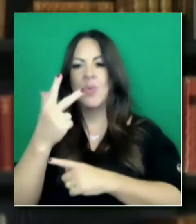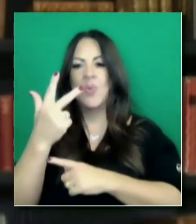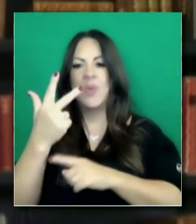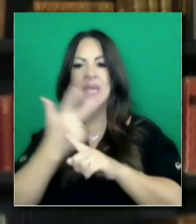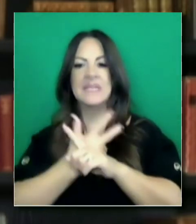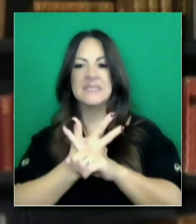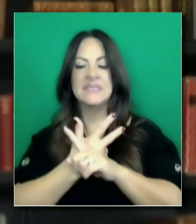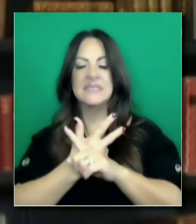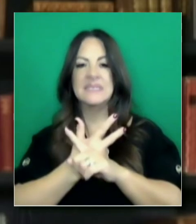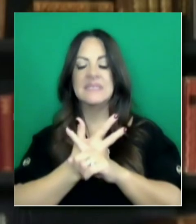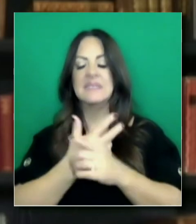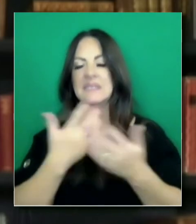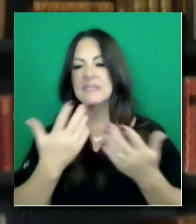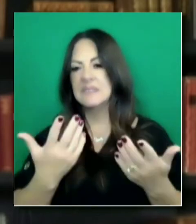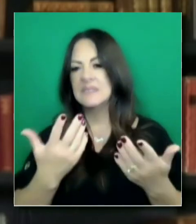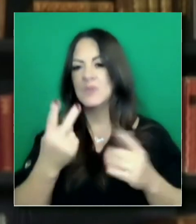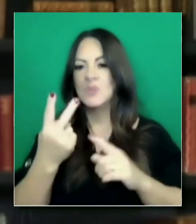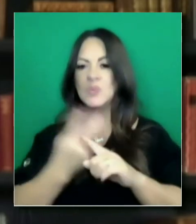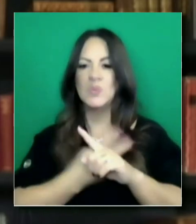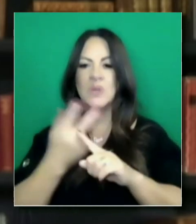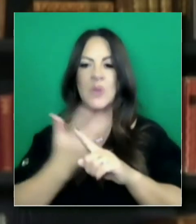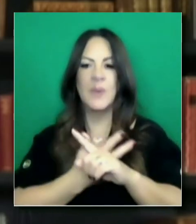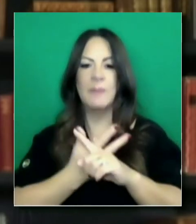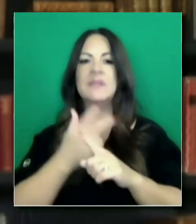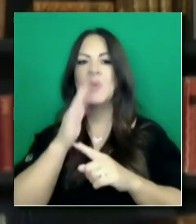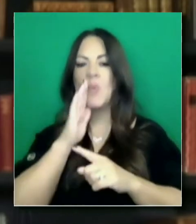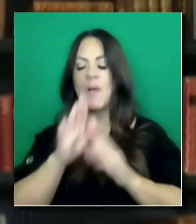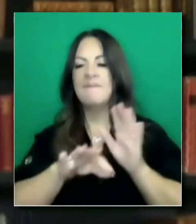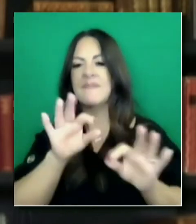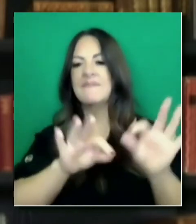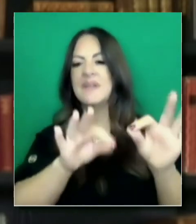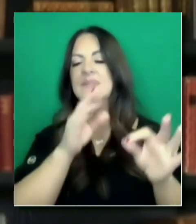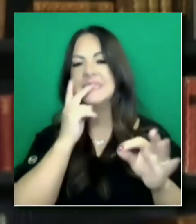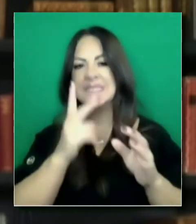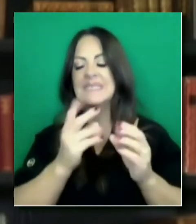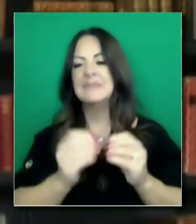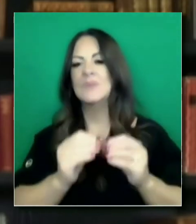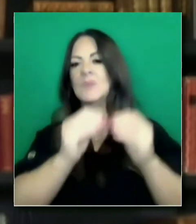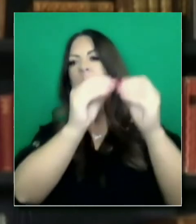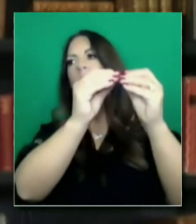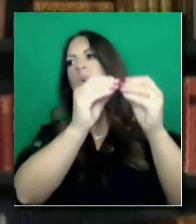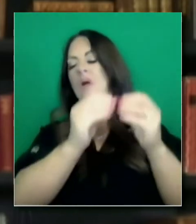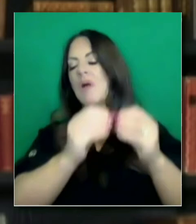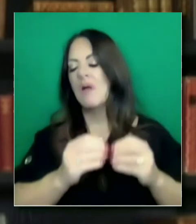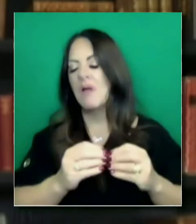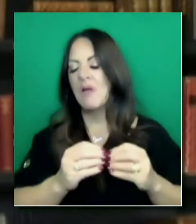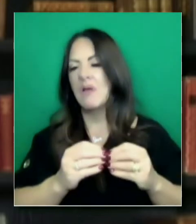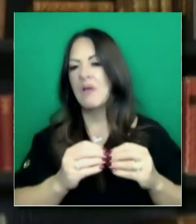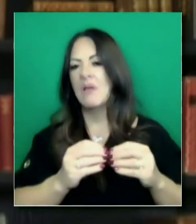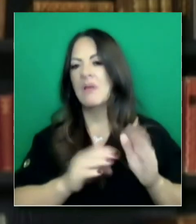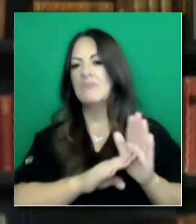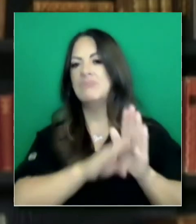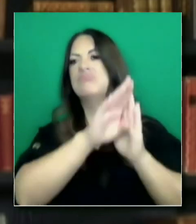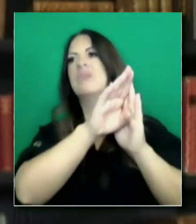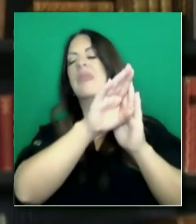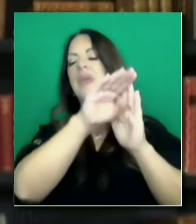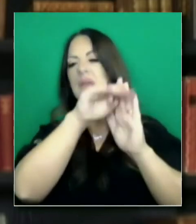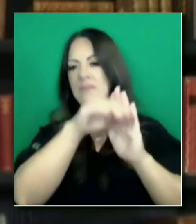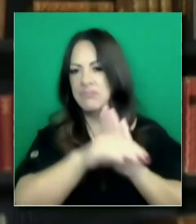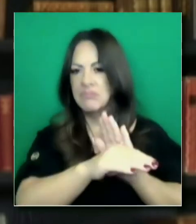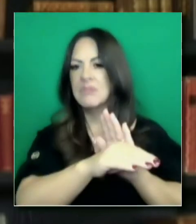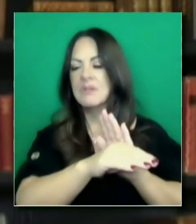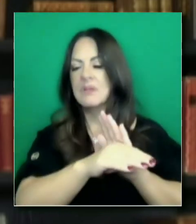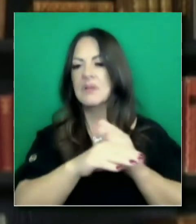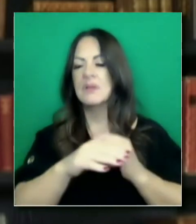this surge on top of a surge, arguably on top of a surge as it relates to the holiday movement and the travel that